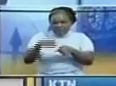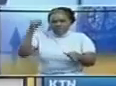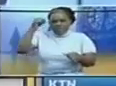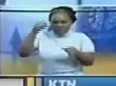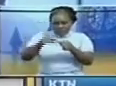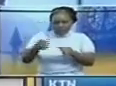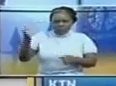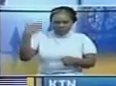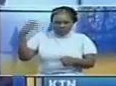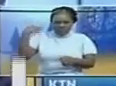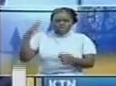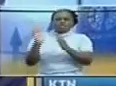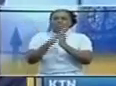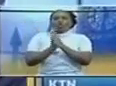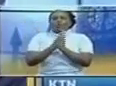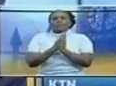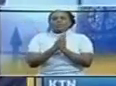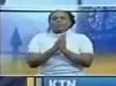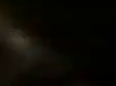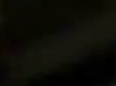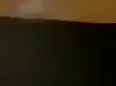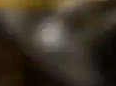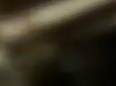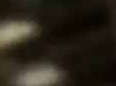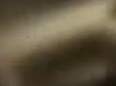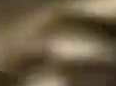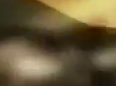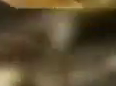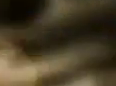of previous episodes. Take a look.